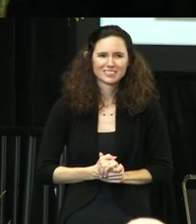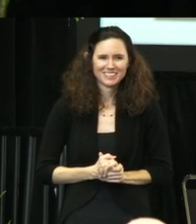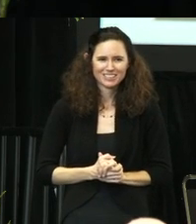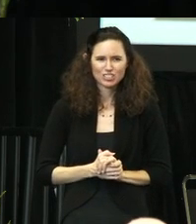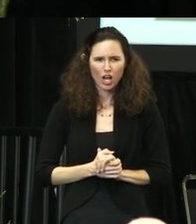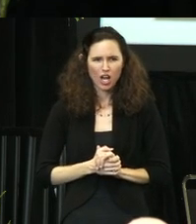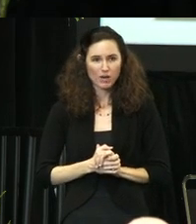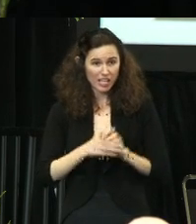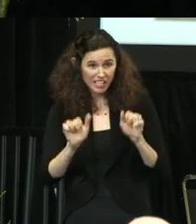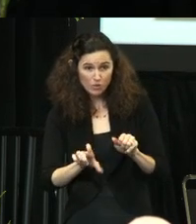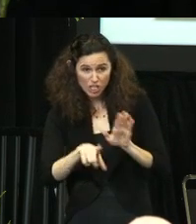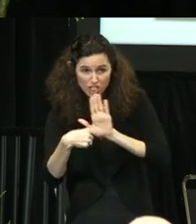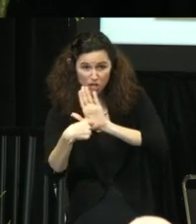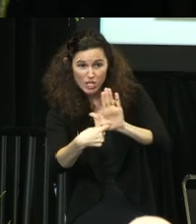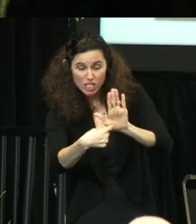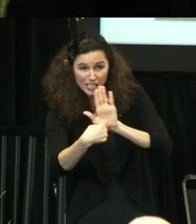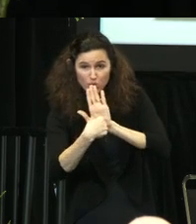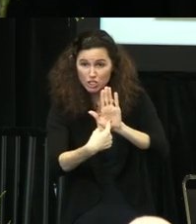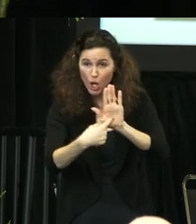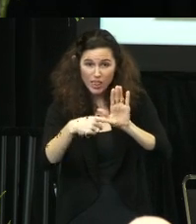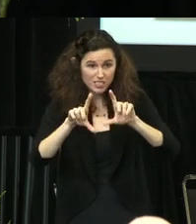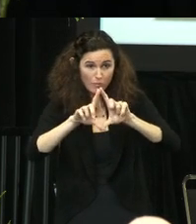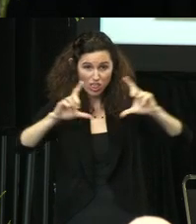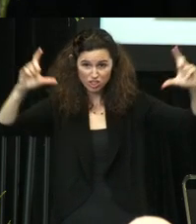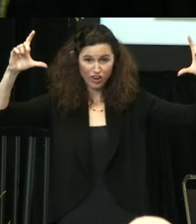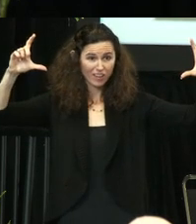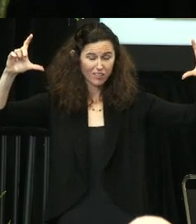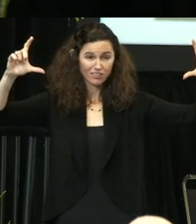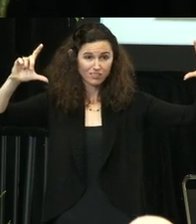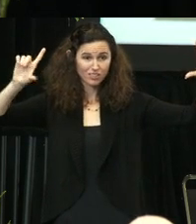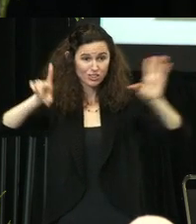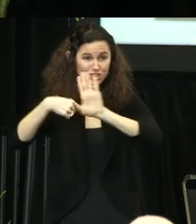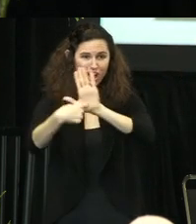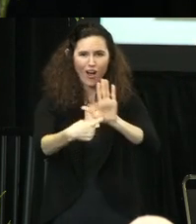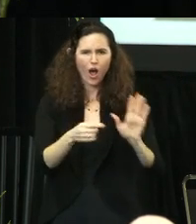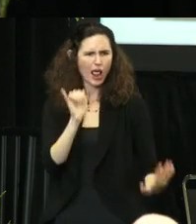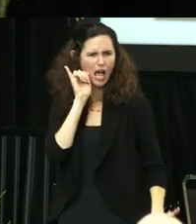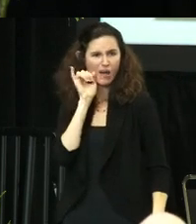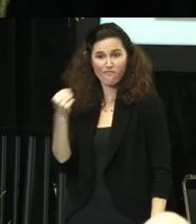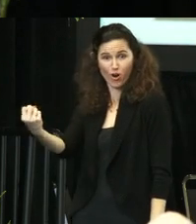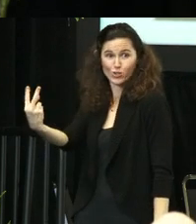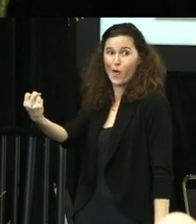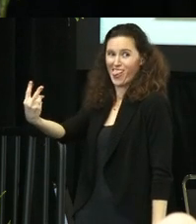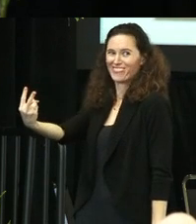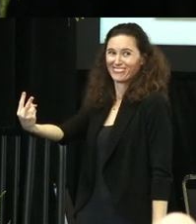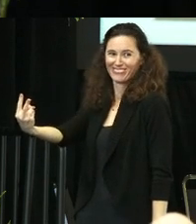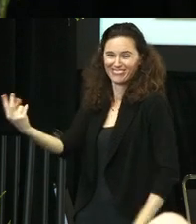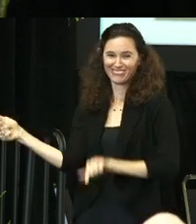on the screen, right? Can't we? I think that's a I've got fancy an iPhone app for app. that. Yeah, I have the iPhone 12. It'll be great. So,